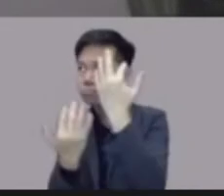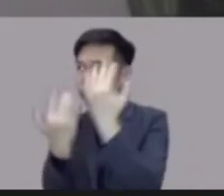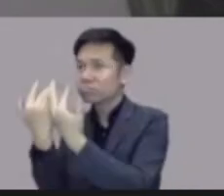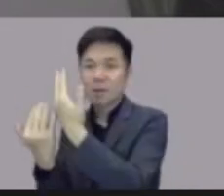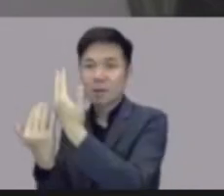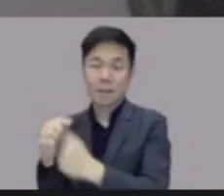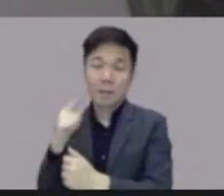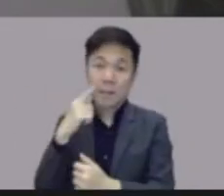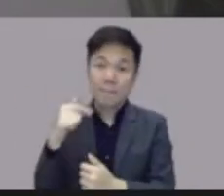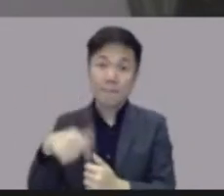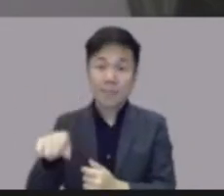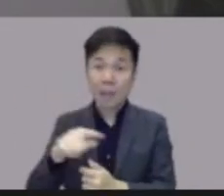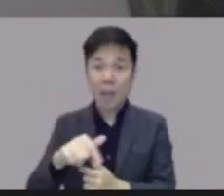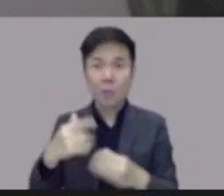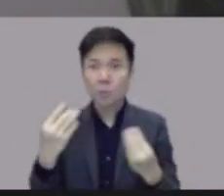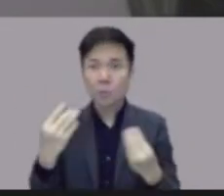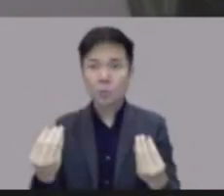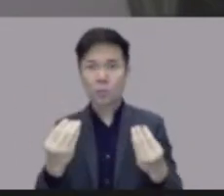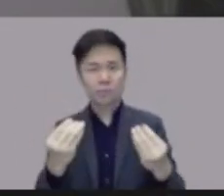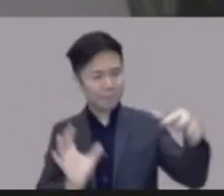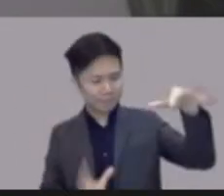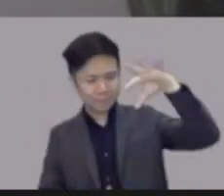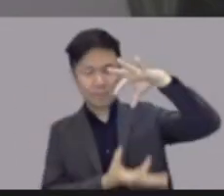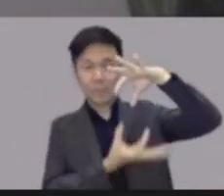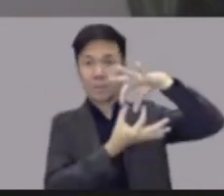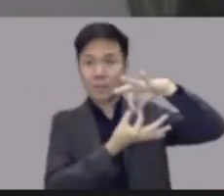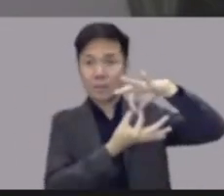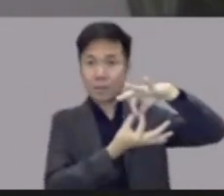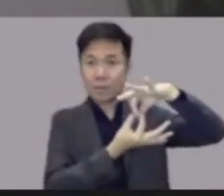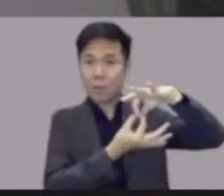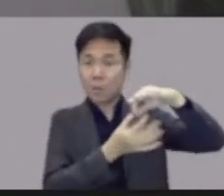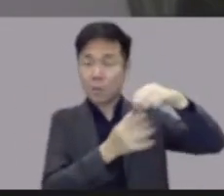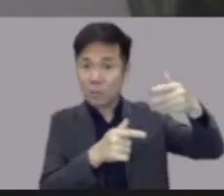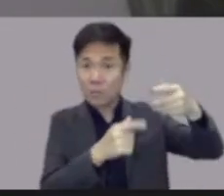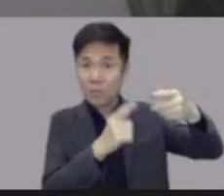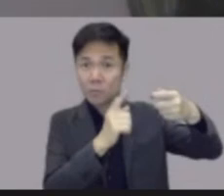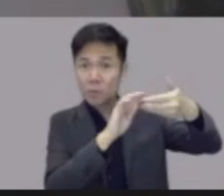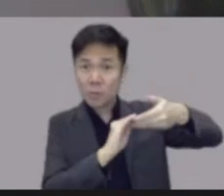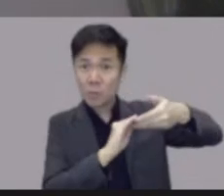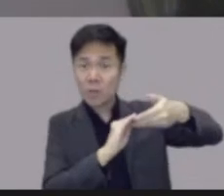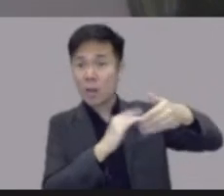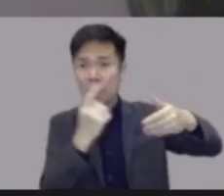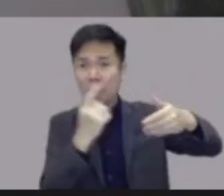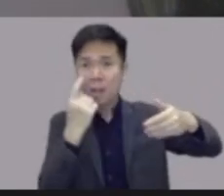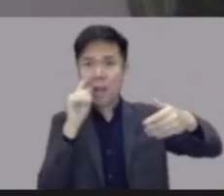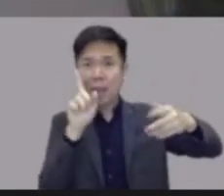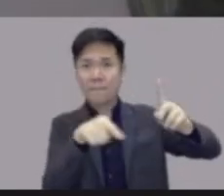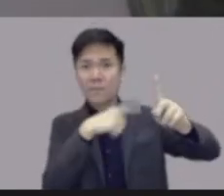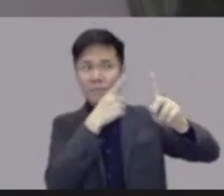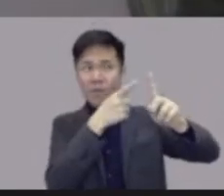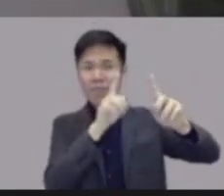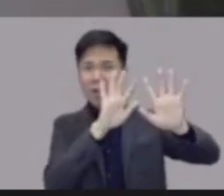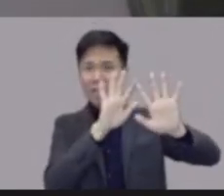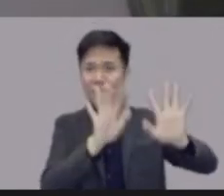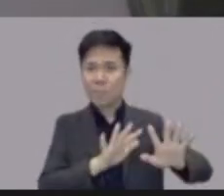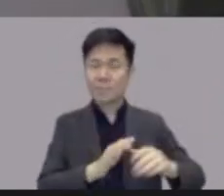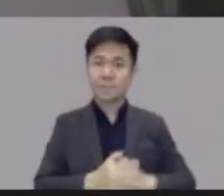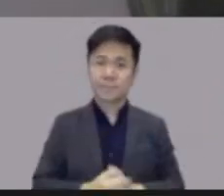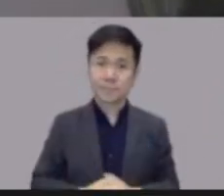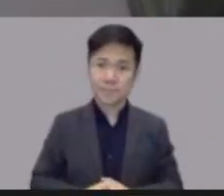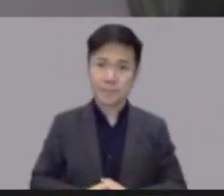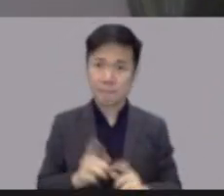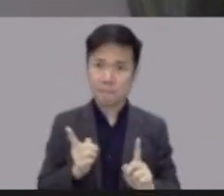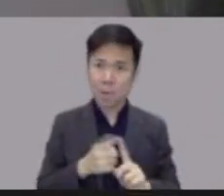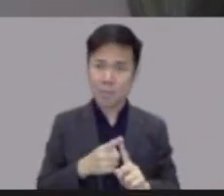to this problem but also one that places environmental Equity as a core tenant in closing